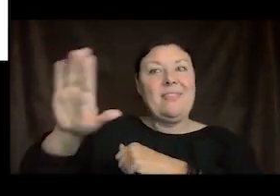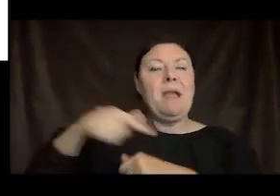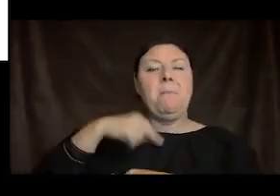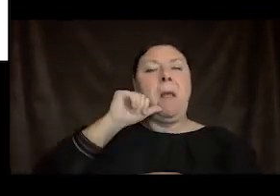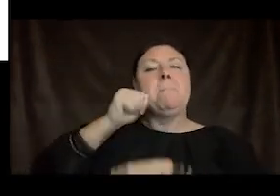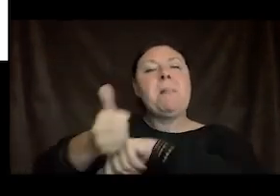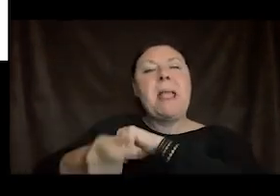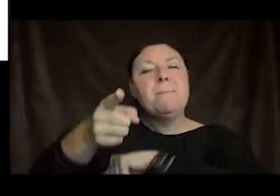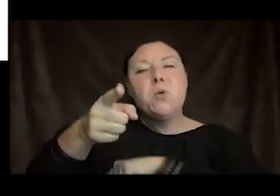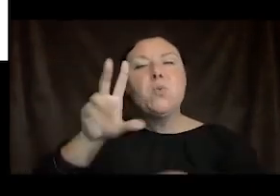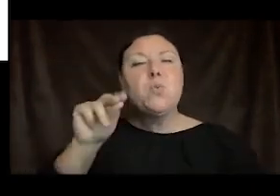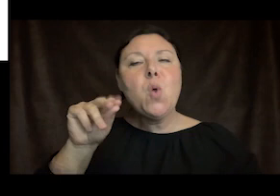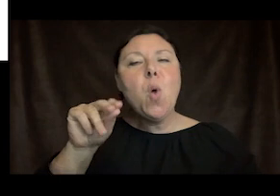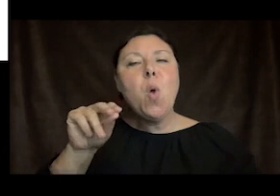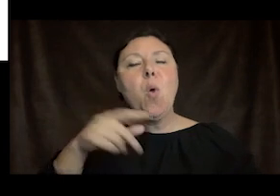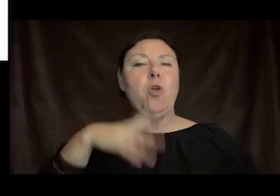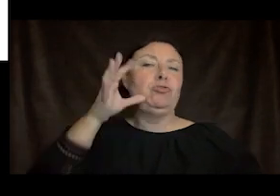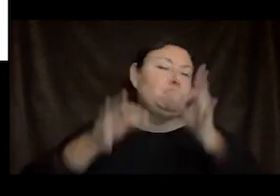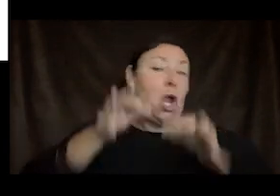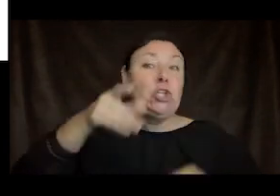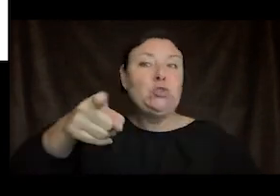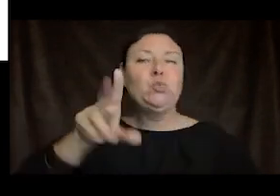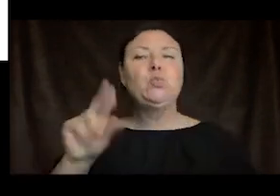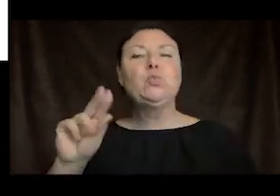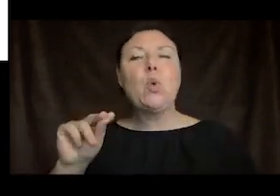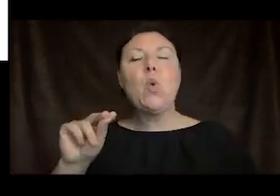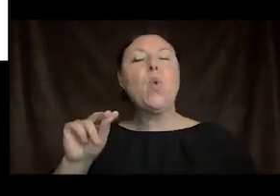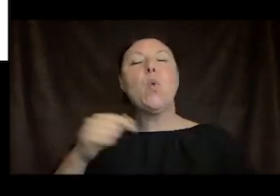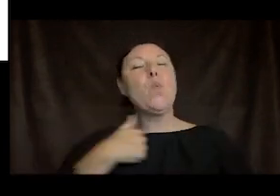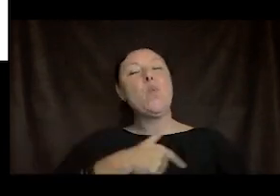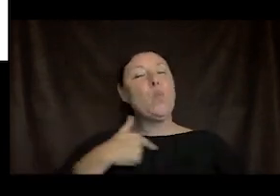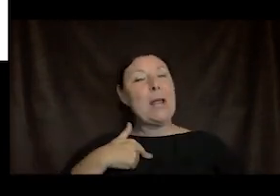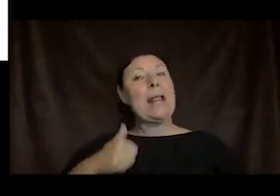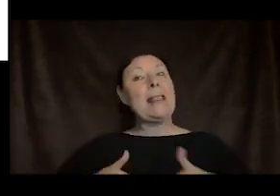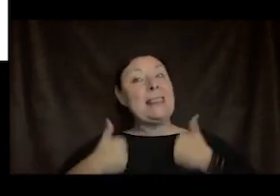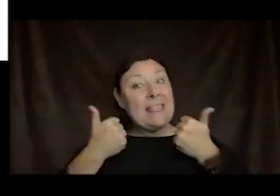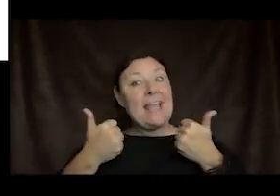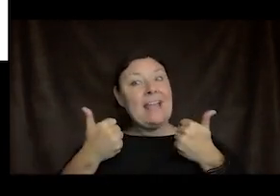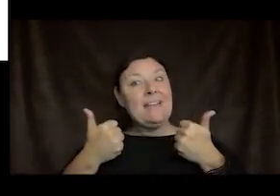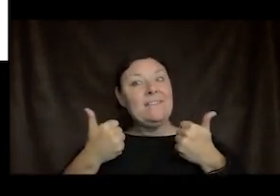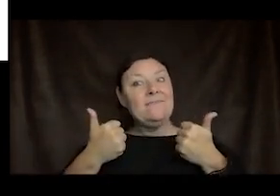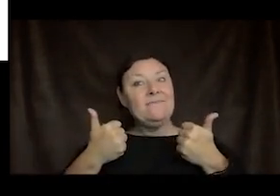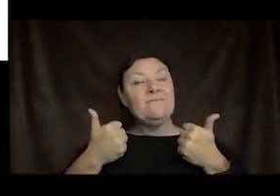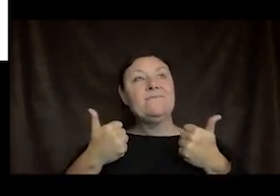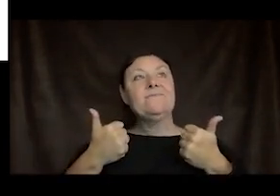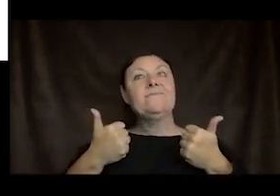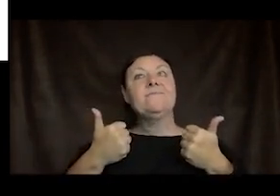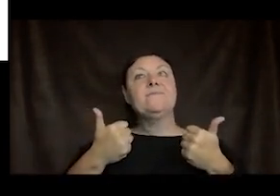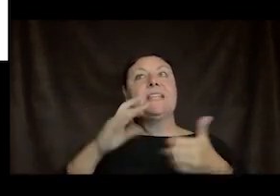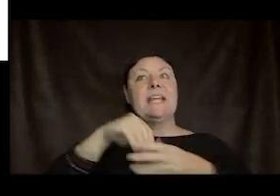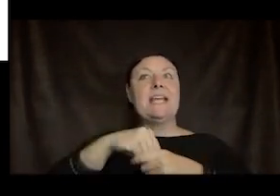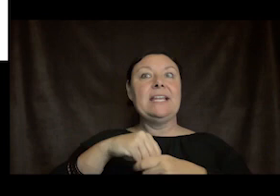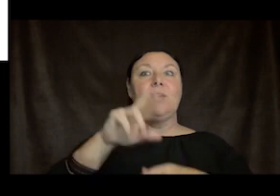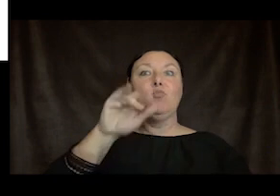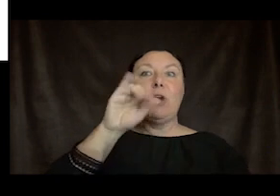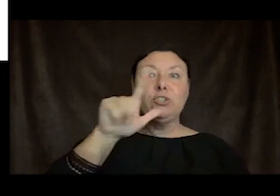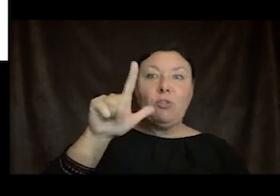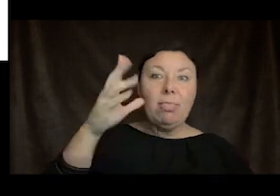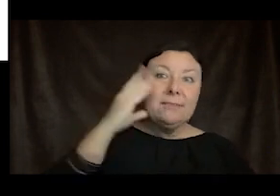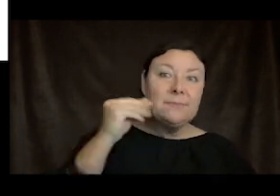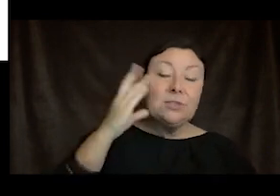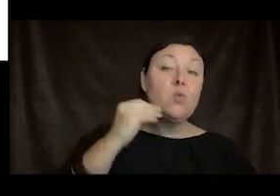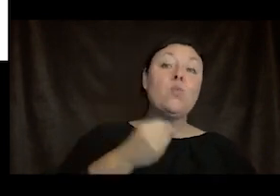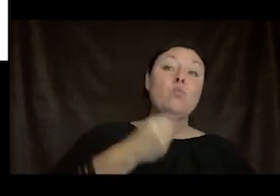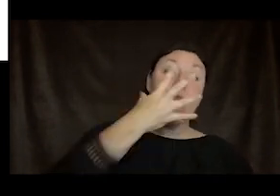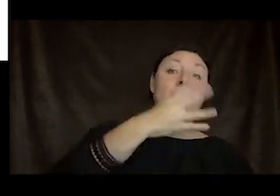me saying and sitting in judgment at all. We all live not only racialized experiences, because both white